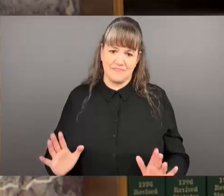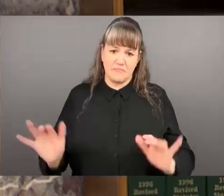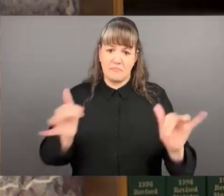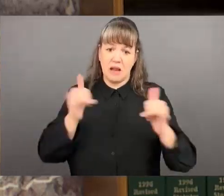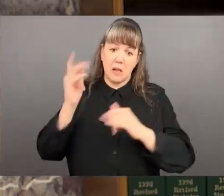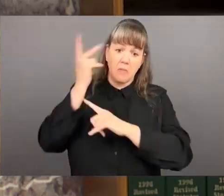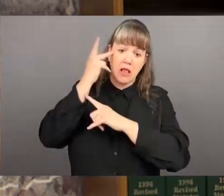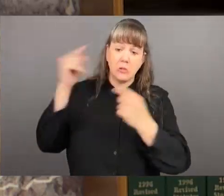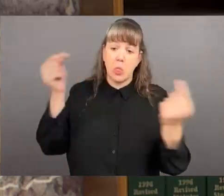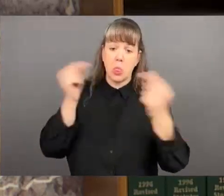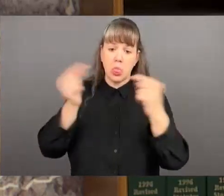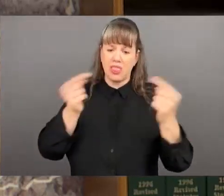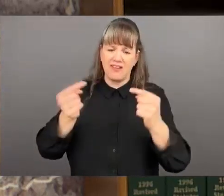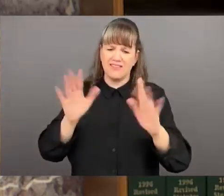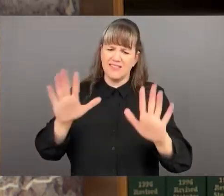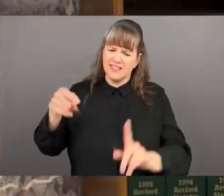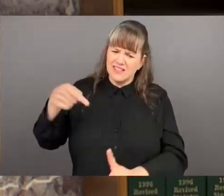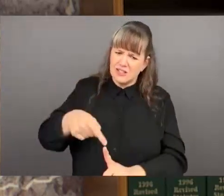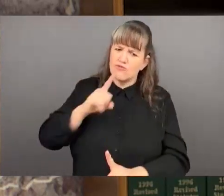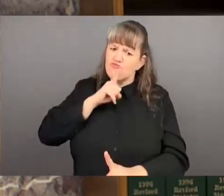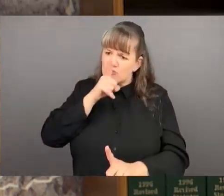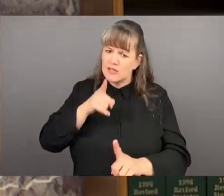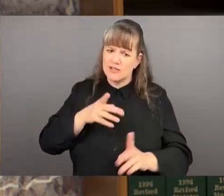So for Stanley,